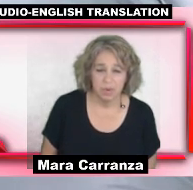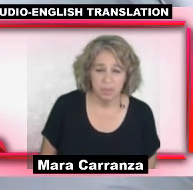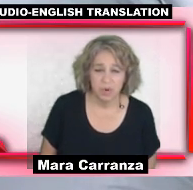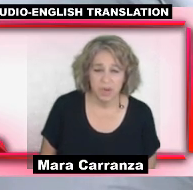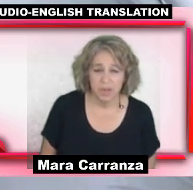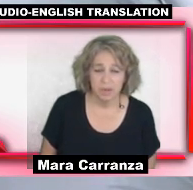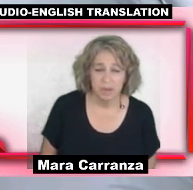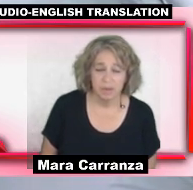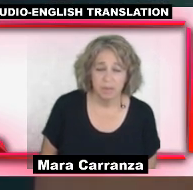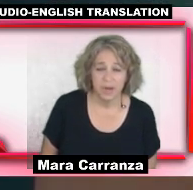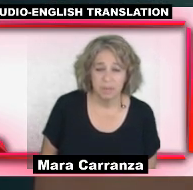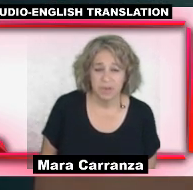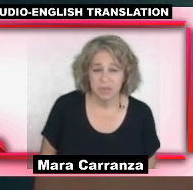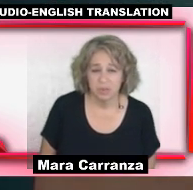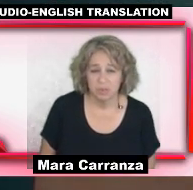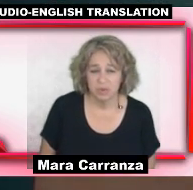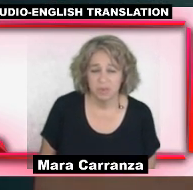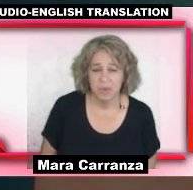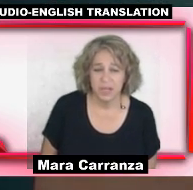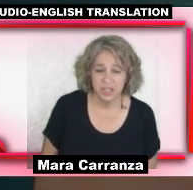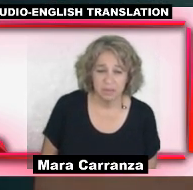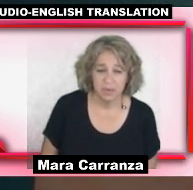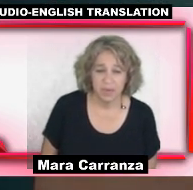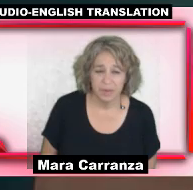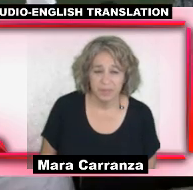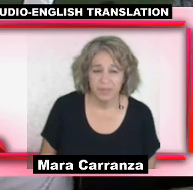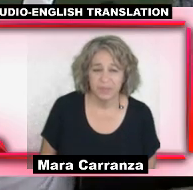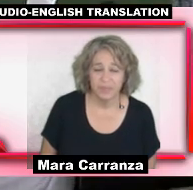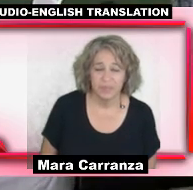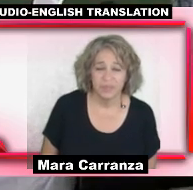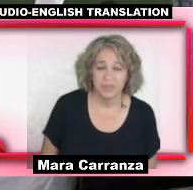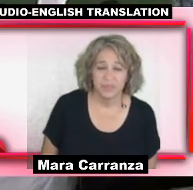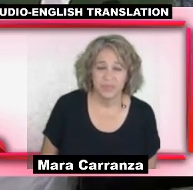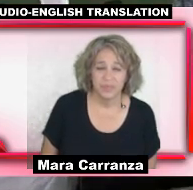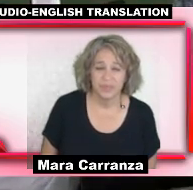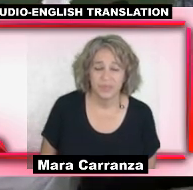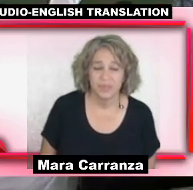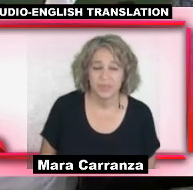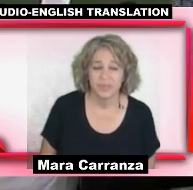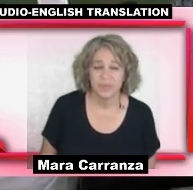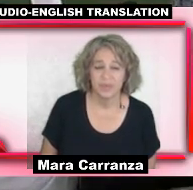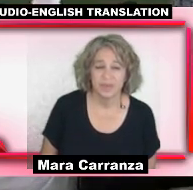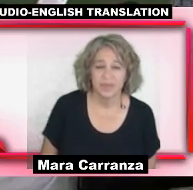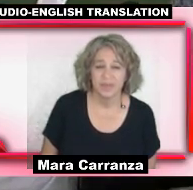también estoy reporting, en mi papel. But I'm also doing my job.